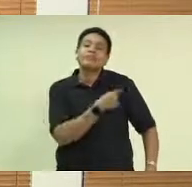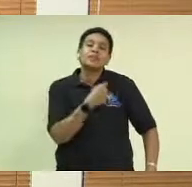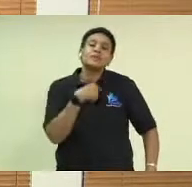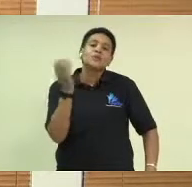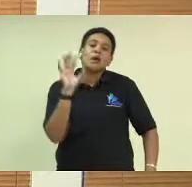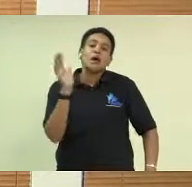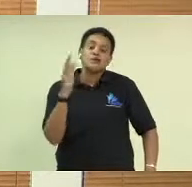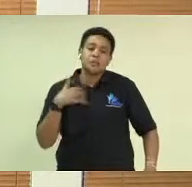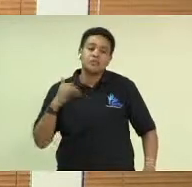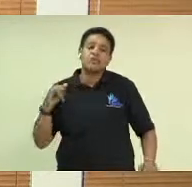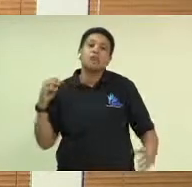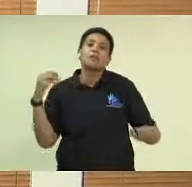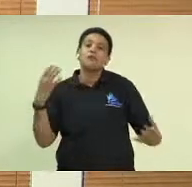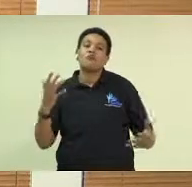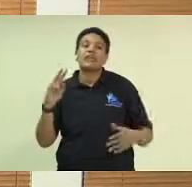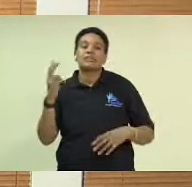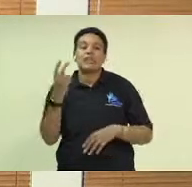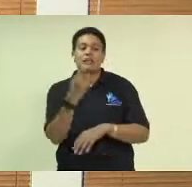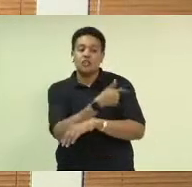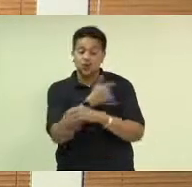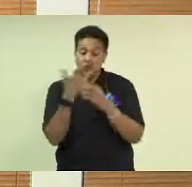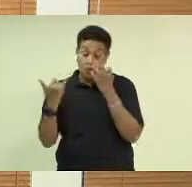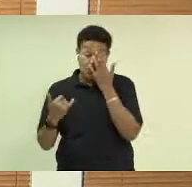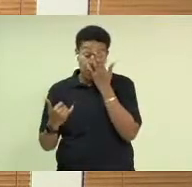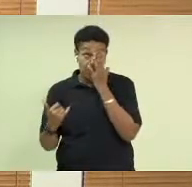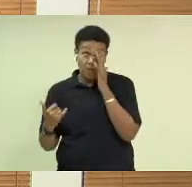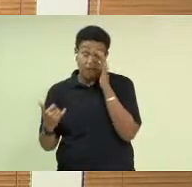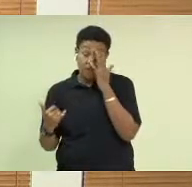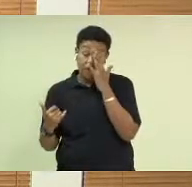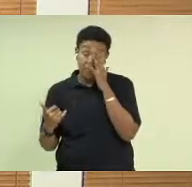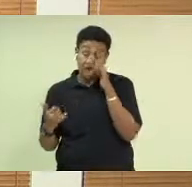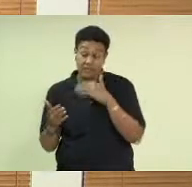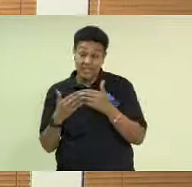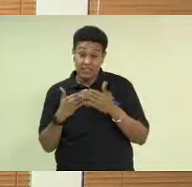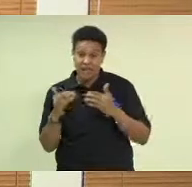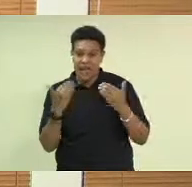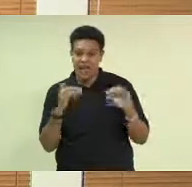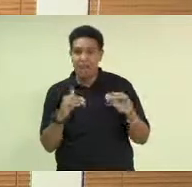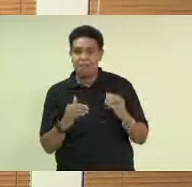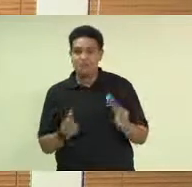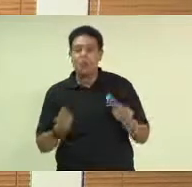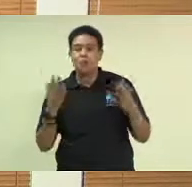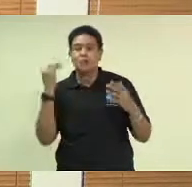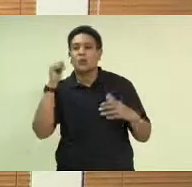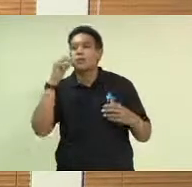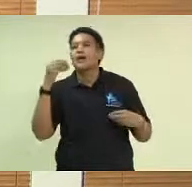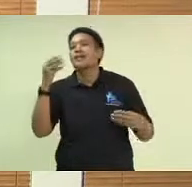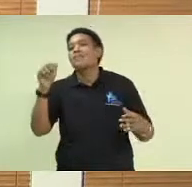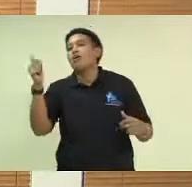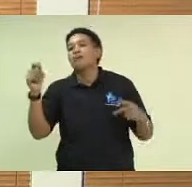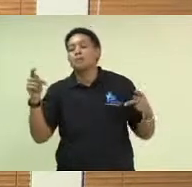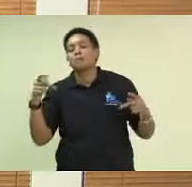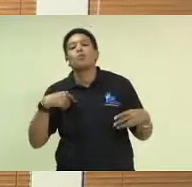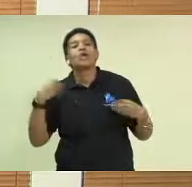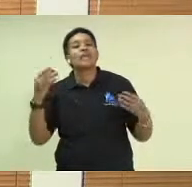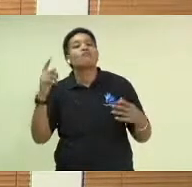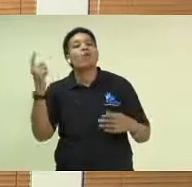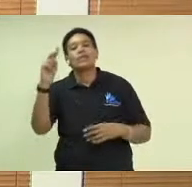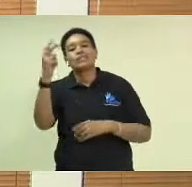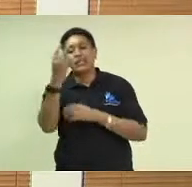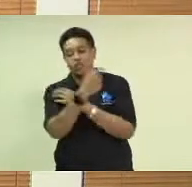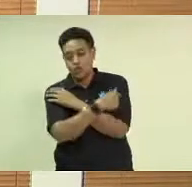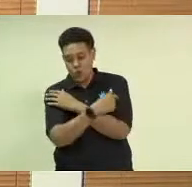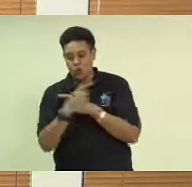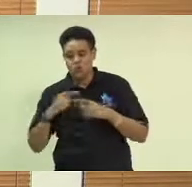providing second doses, despite the limited quantities, which is why we're not giving to anybody else. But